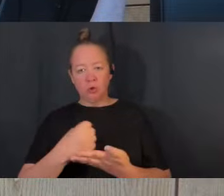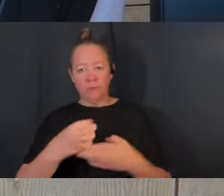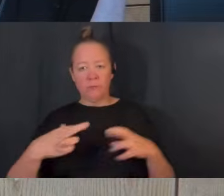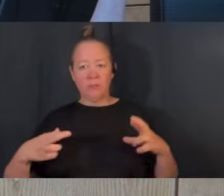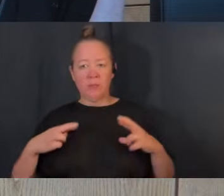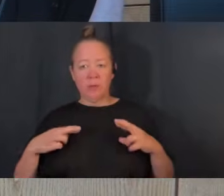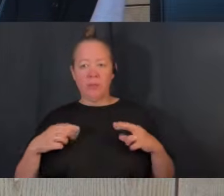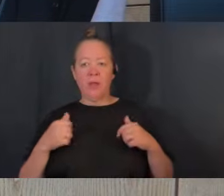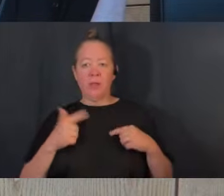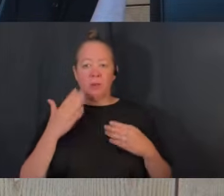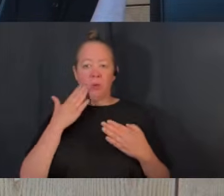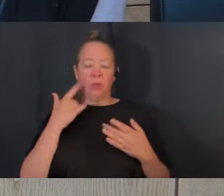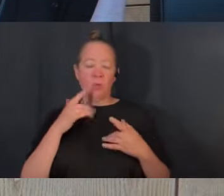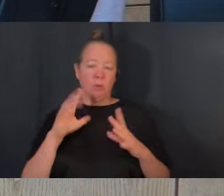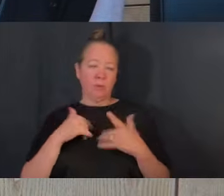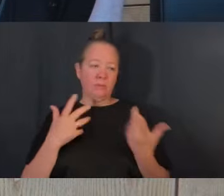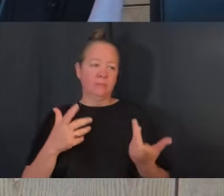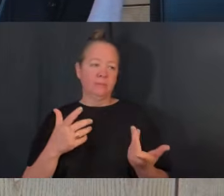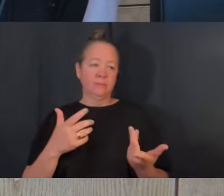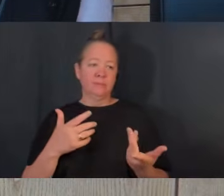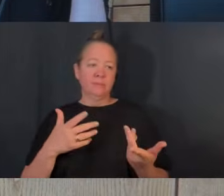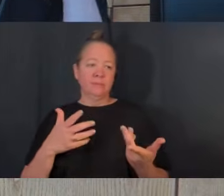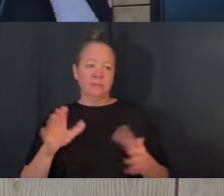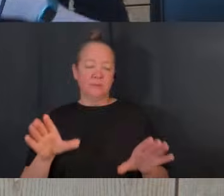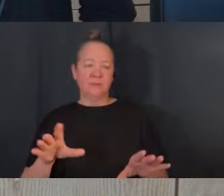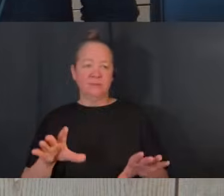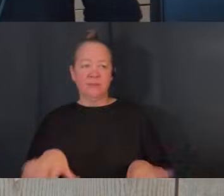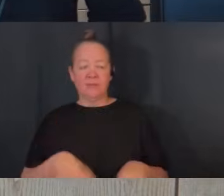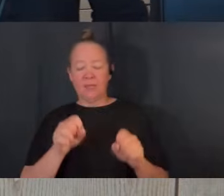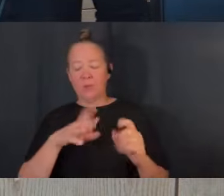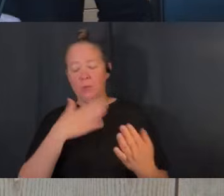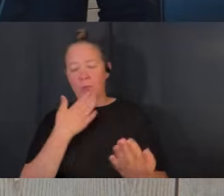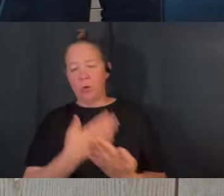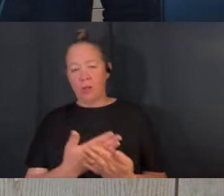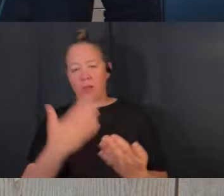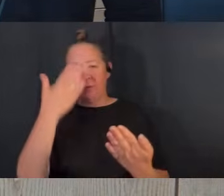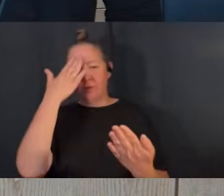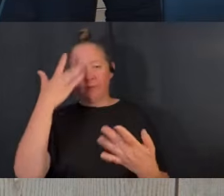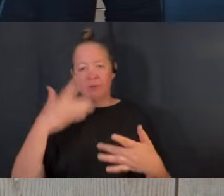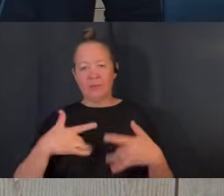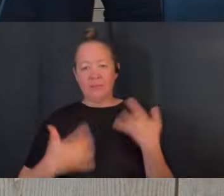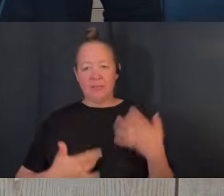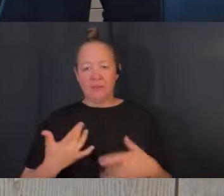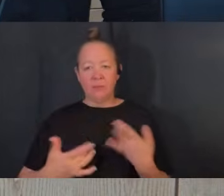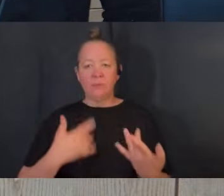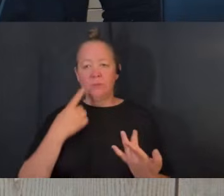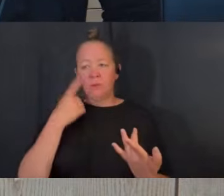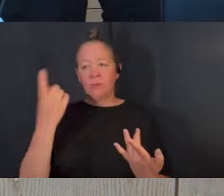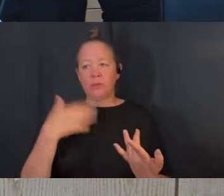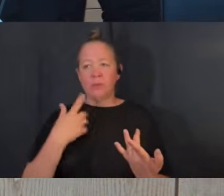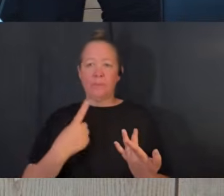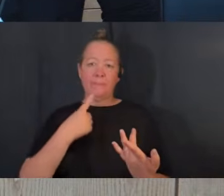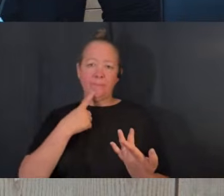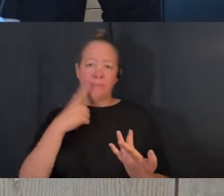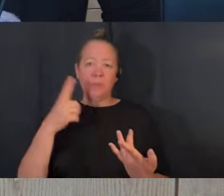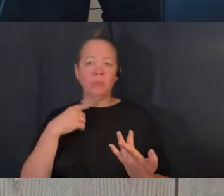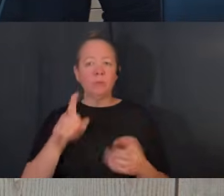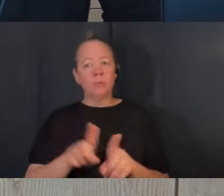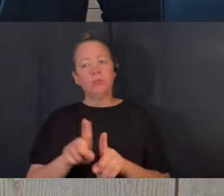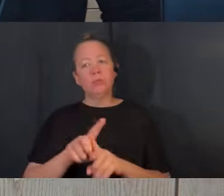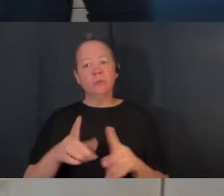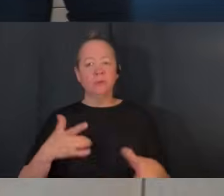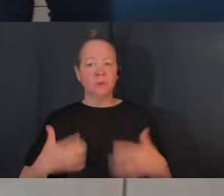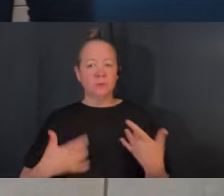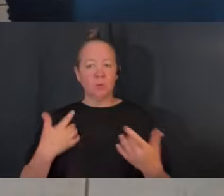it well, and I am excited for him as much as we will miss him, but I'm also excited to be working with Luis, who has